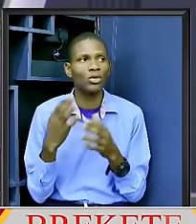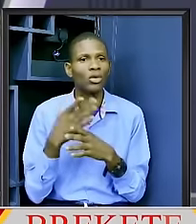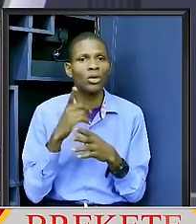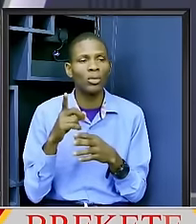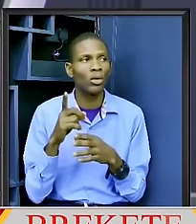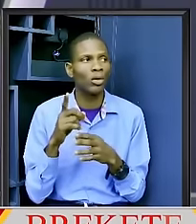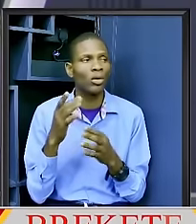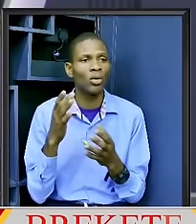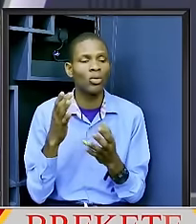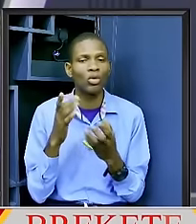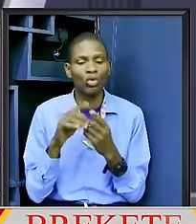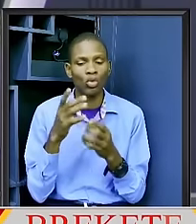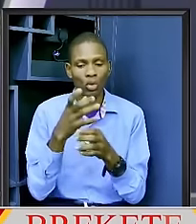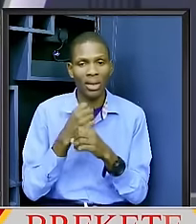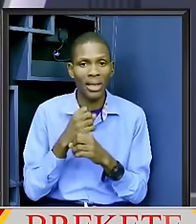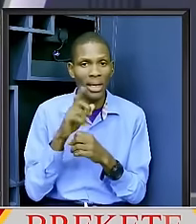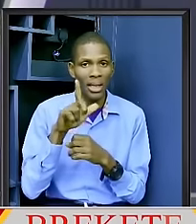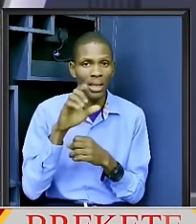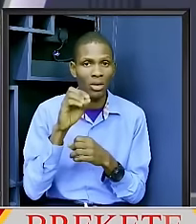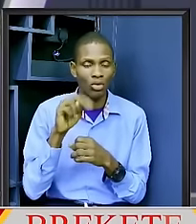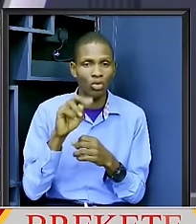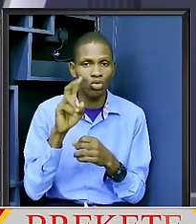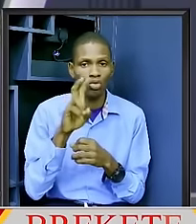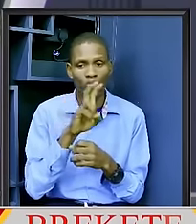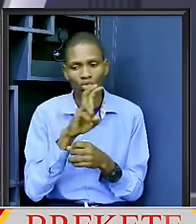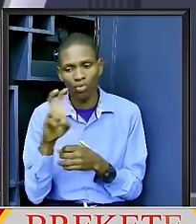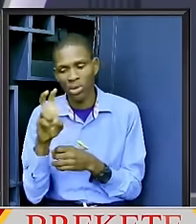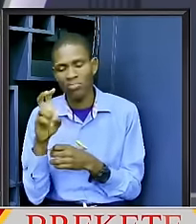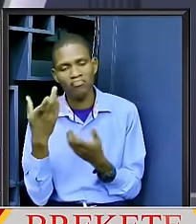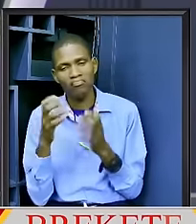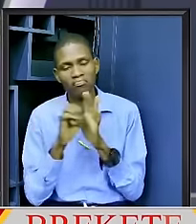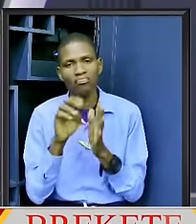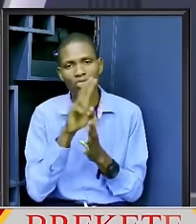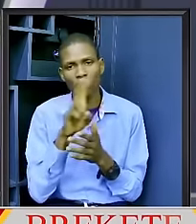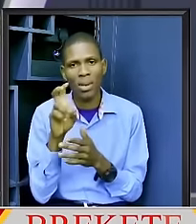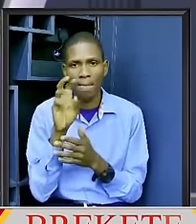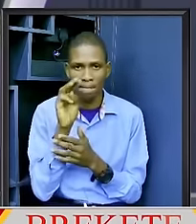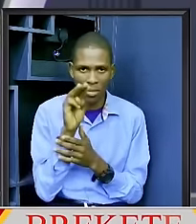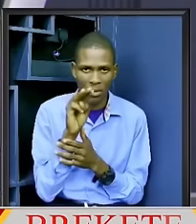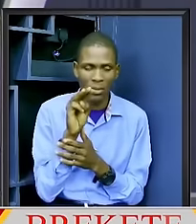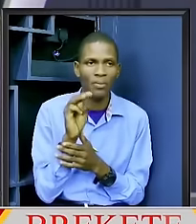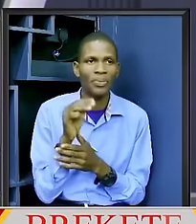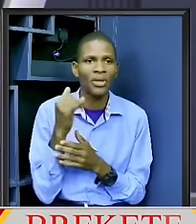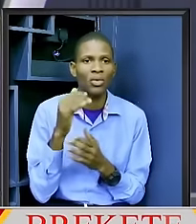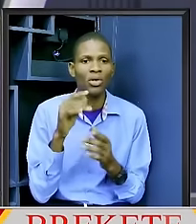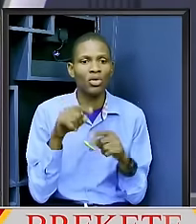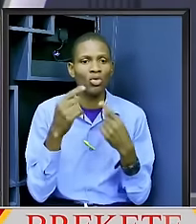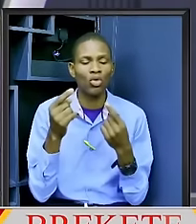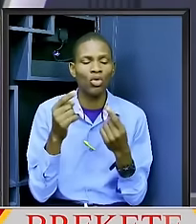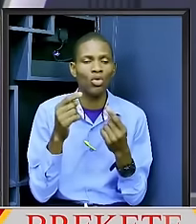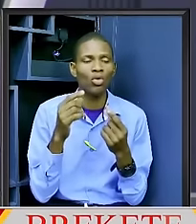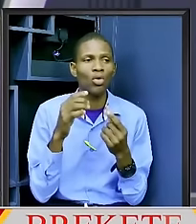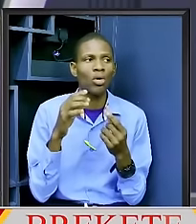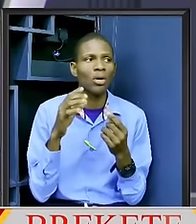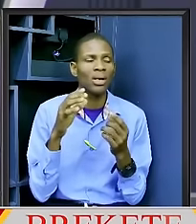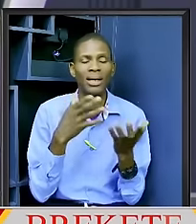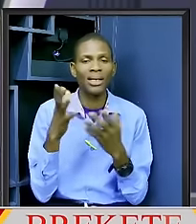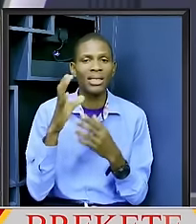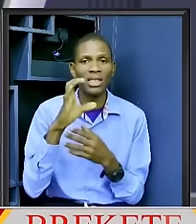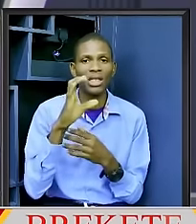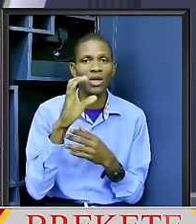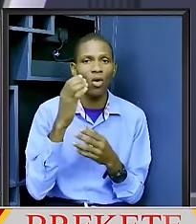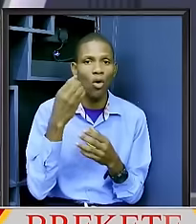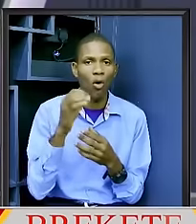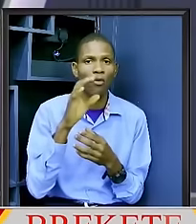Somebody say he won't collect loan. 200 million. They go carry CFO of a